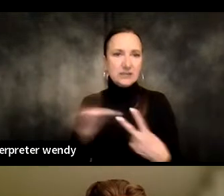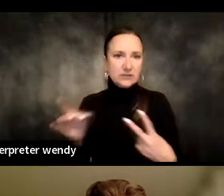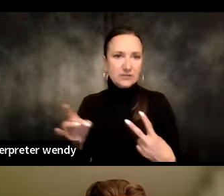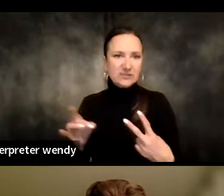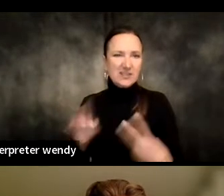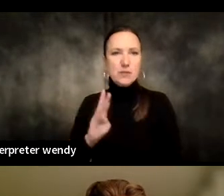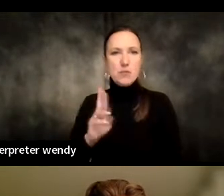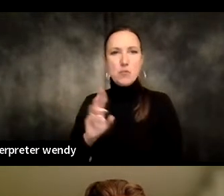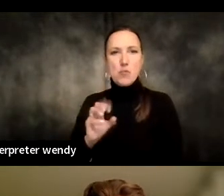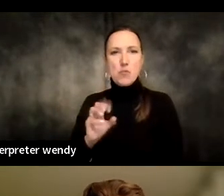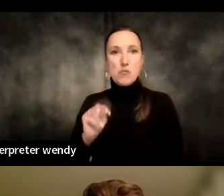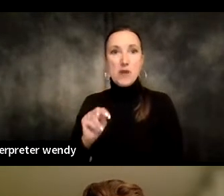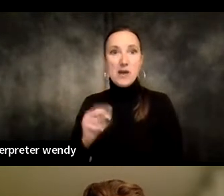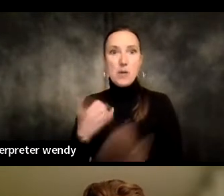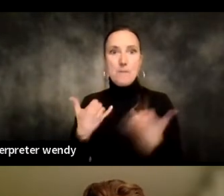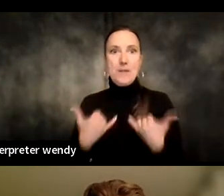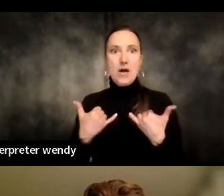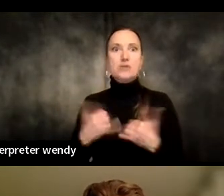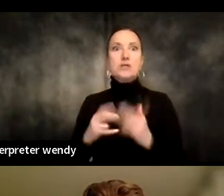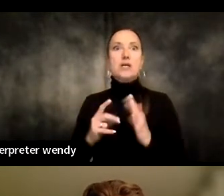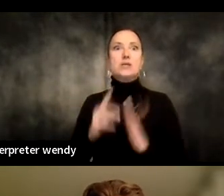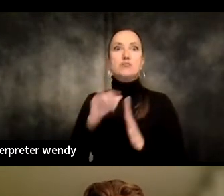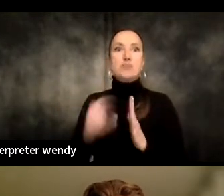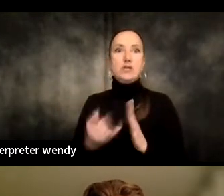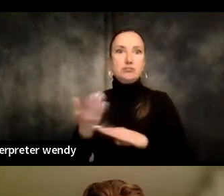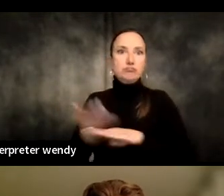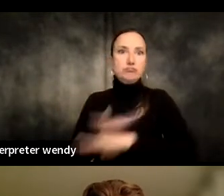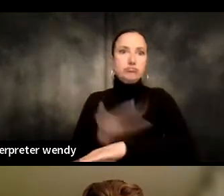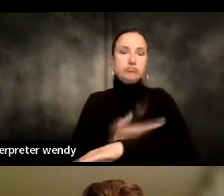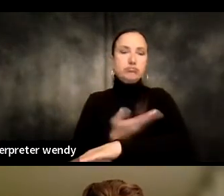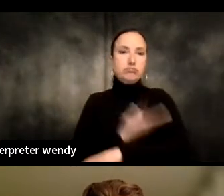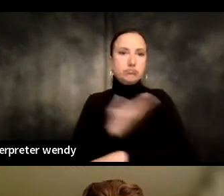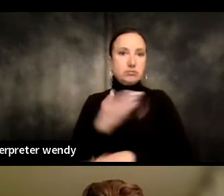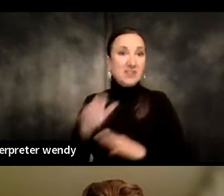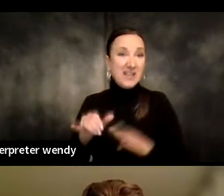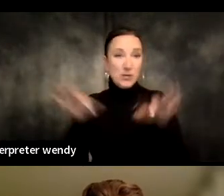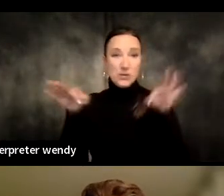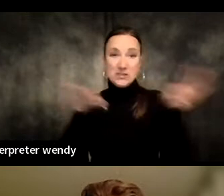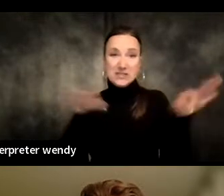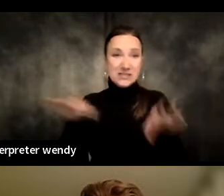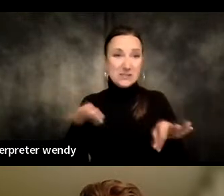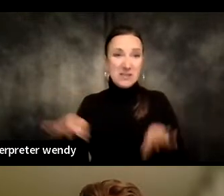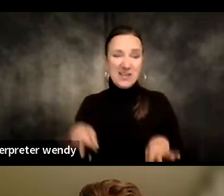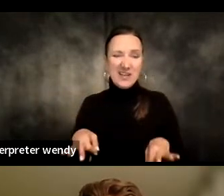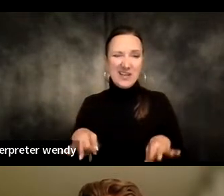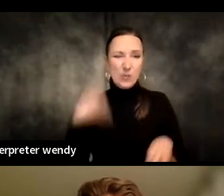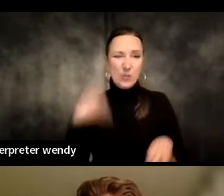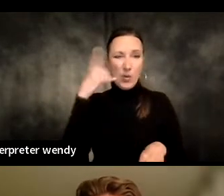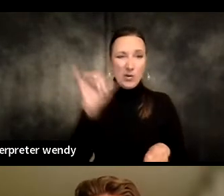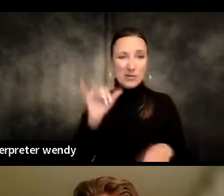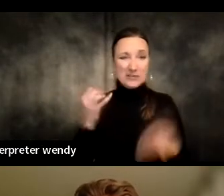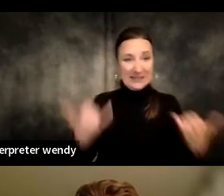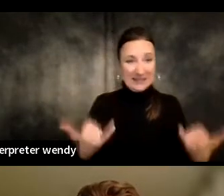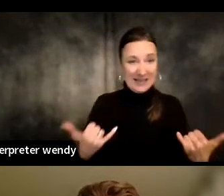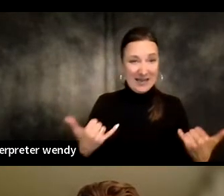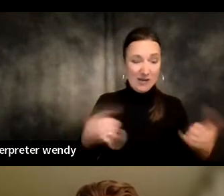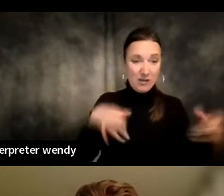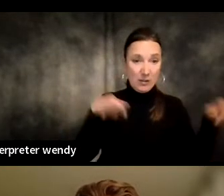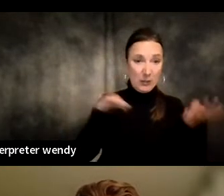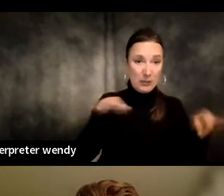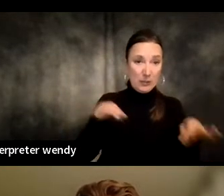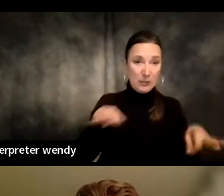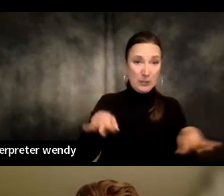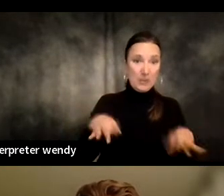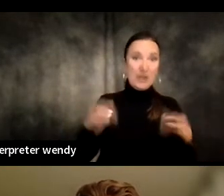modernization project. The design was explained, they explained existing conditions and the new